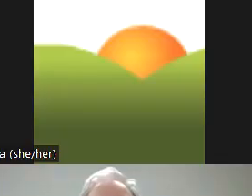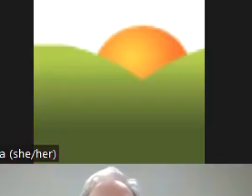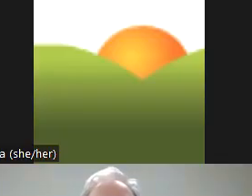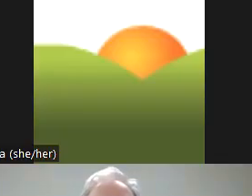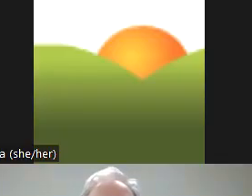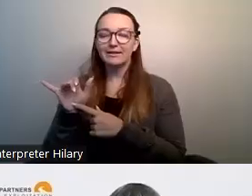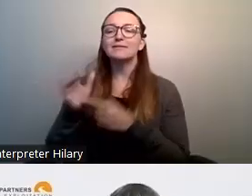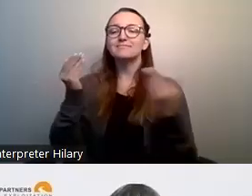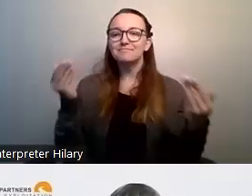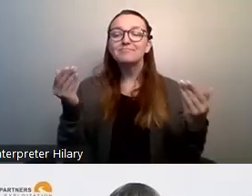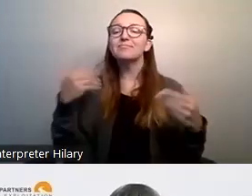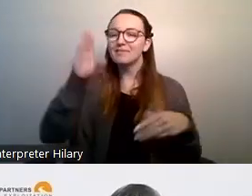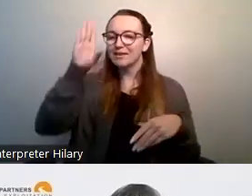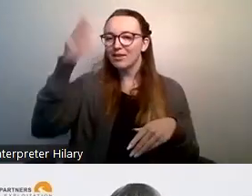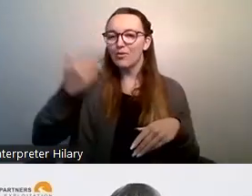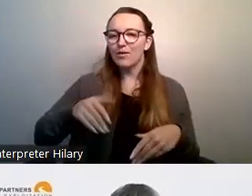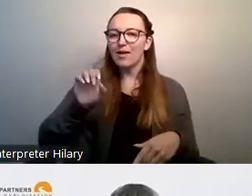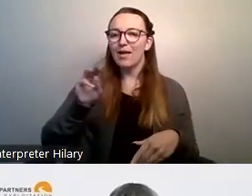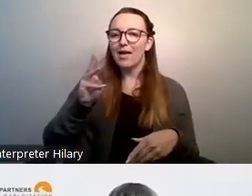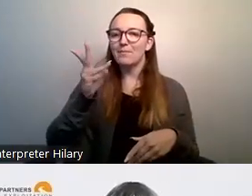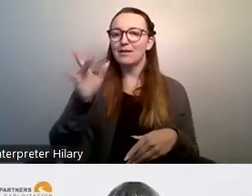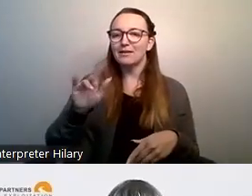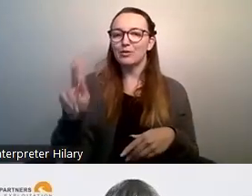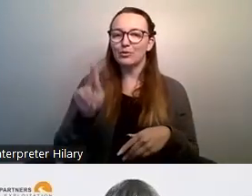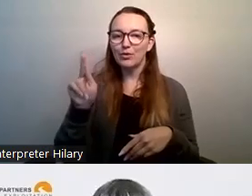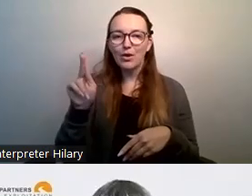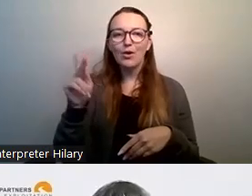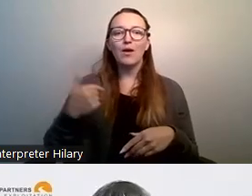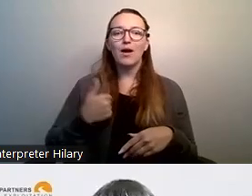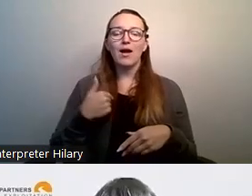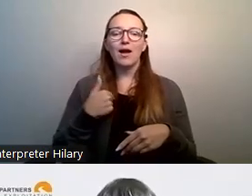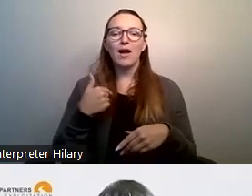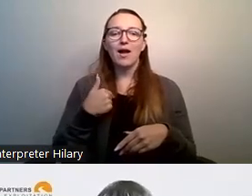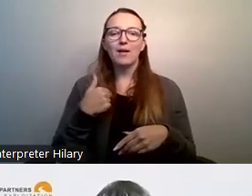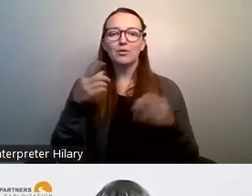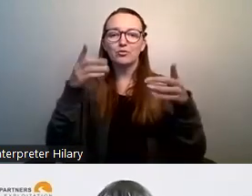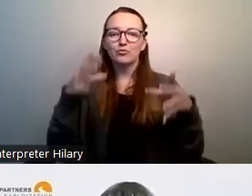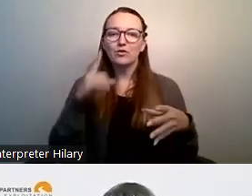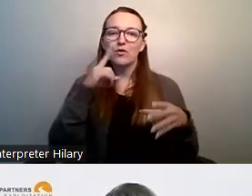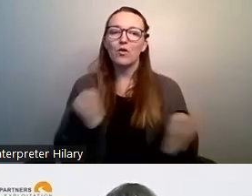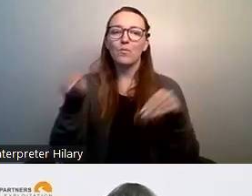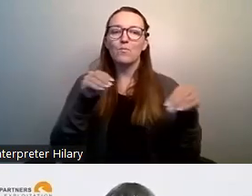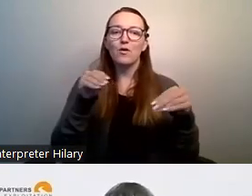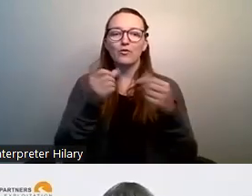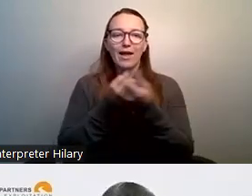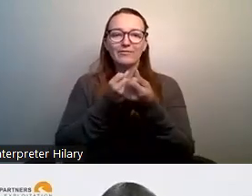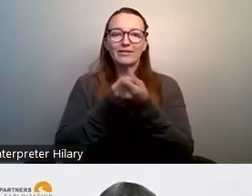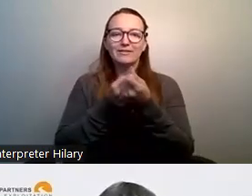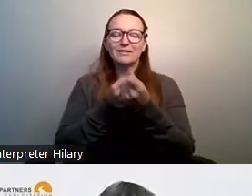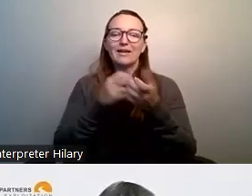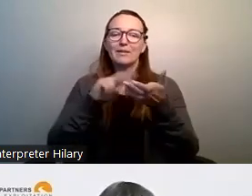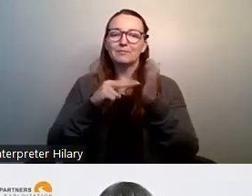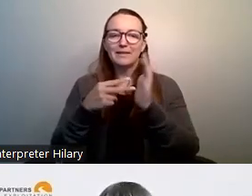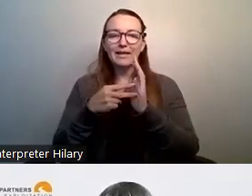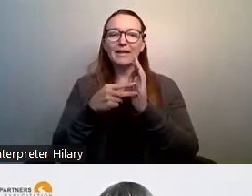Hello, everyone. My name is Emily Culo. I'm the Director of Mobile Advocacy and Meaningful Access at the Ohio Domestic Violence Network, and